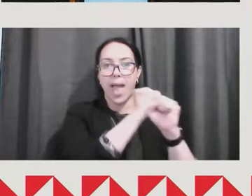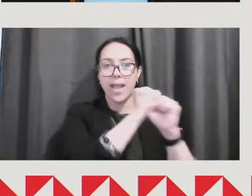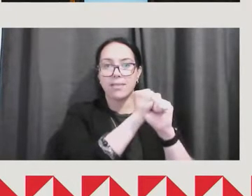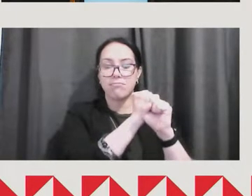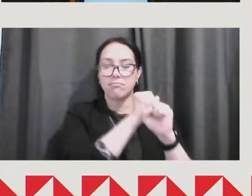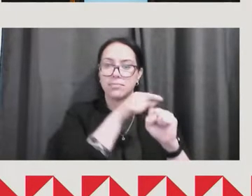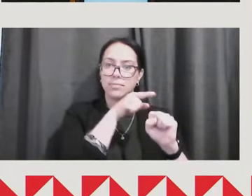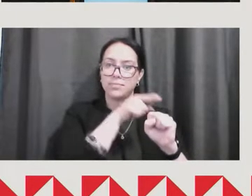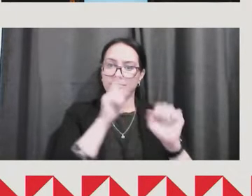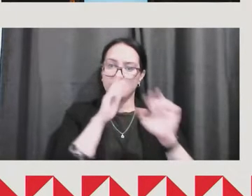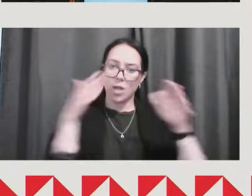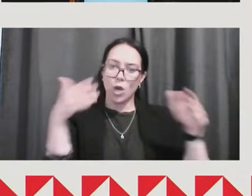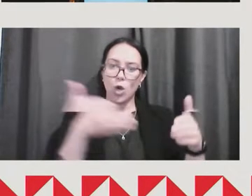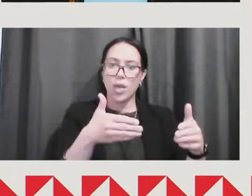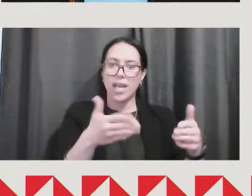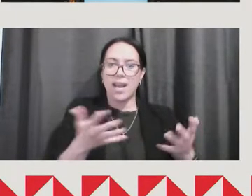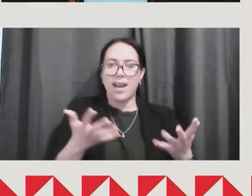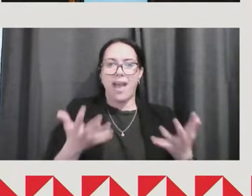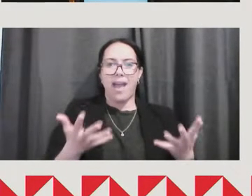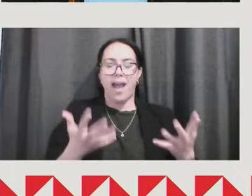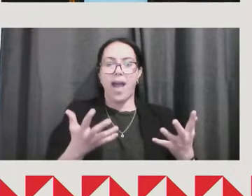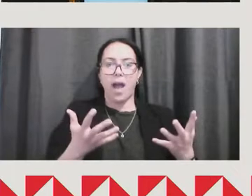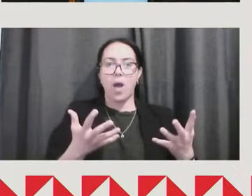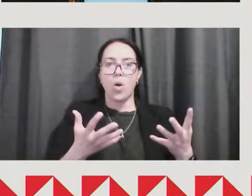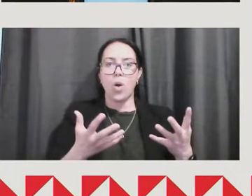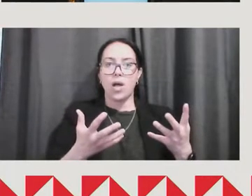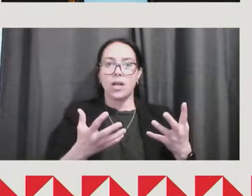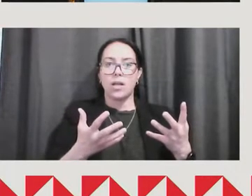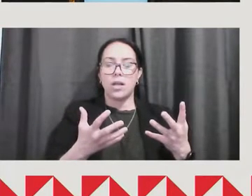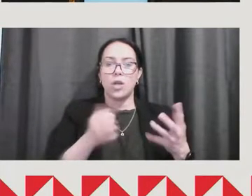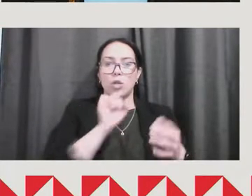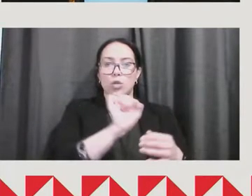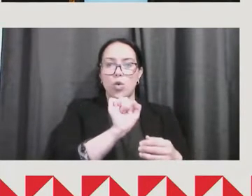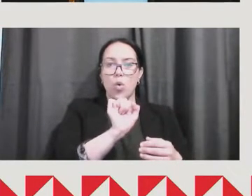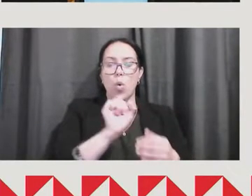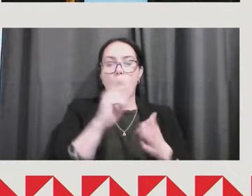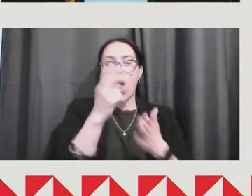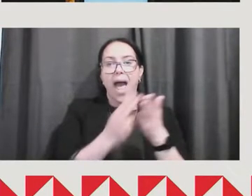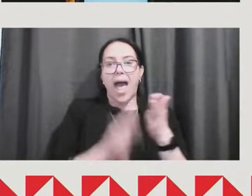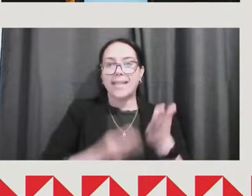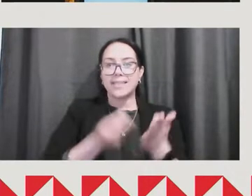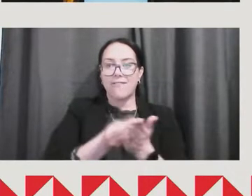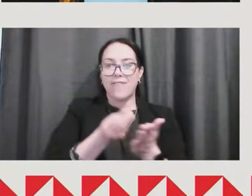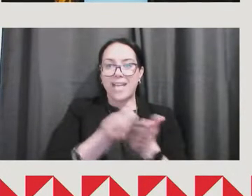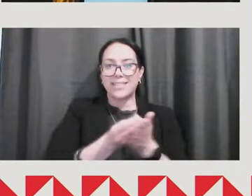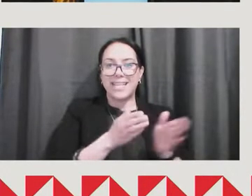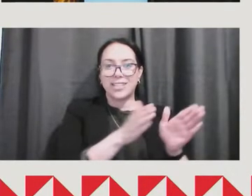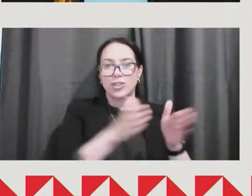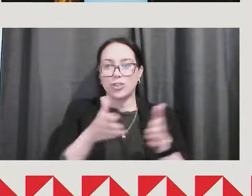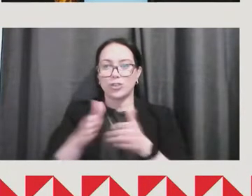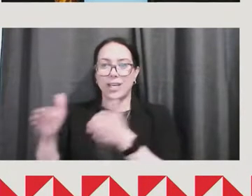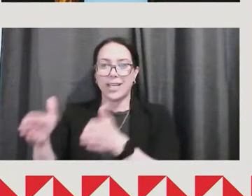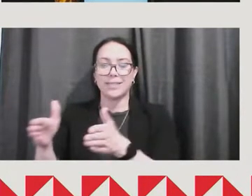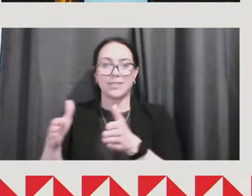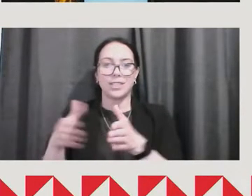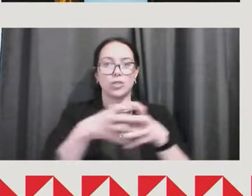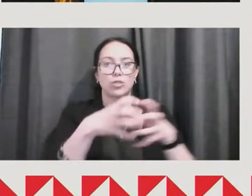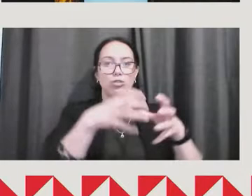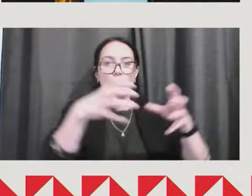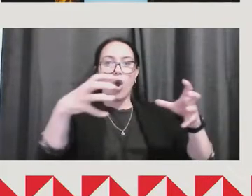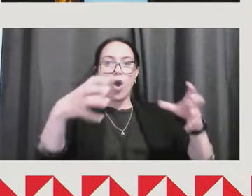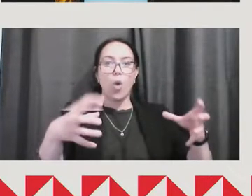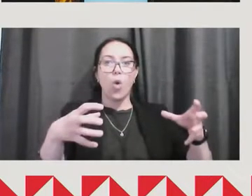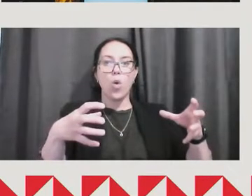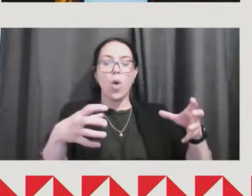looking at how you can grow your Arts funding streams by getting other people to pay for it instead of just seeing it to be honest